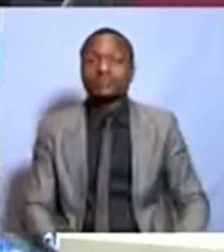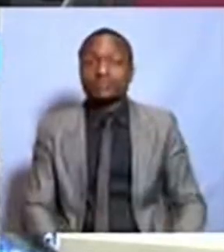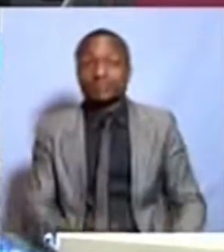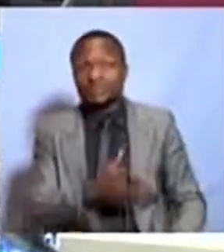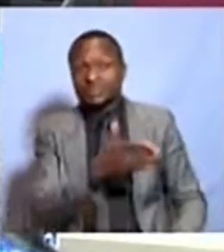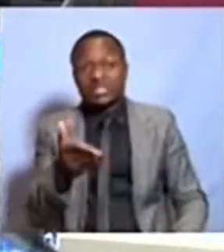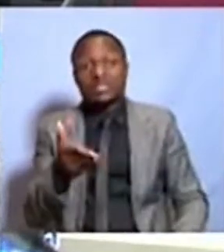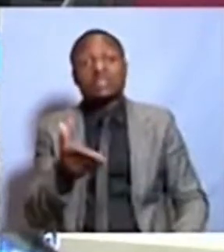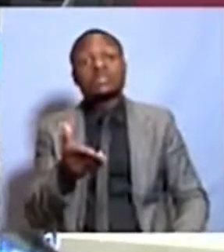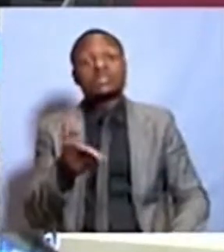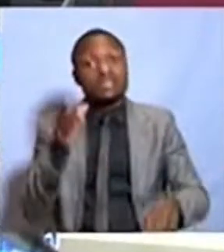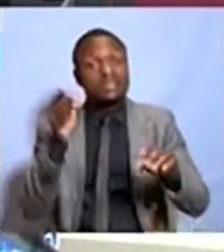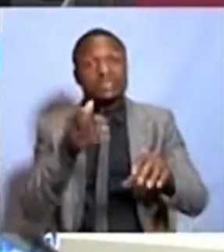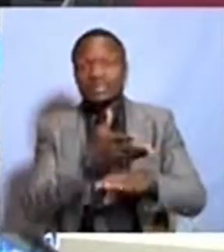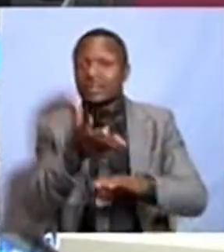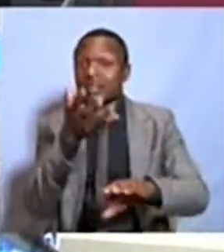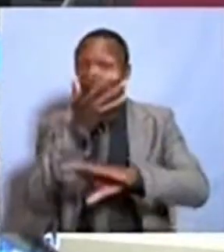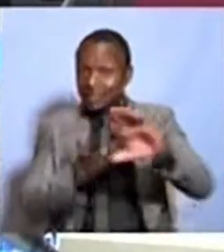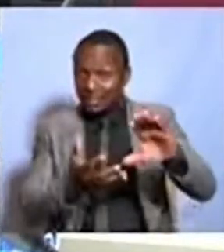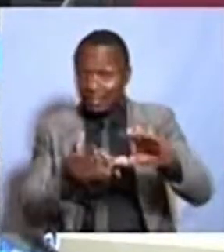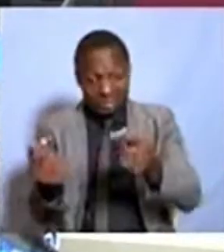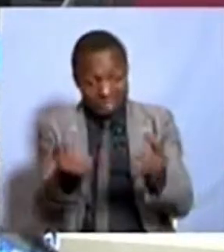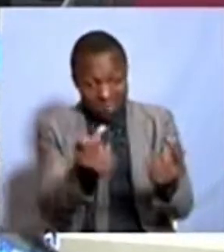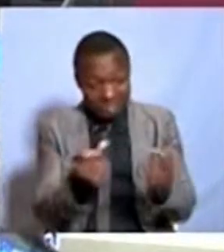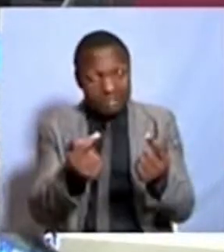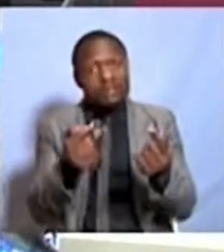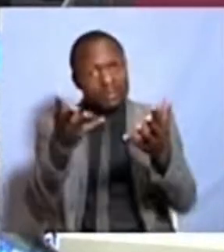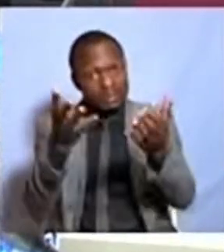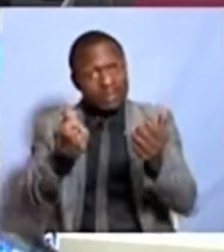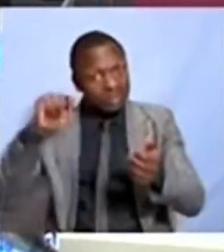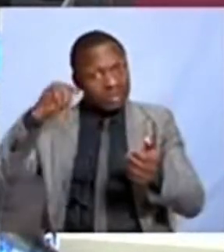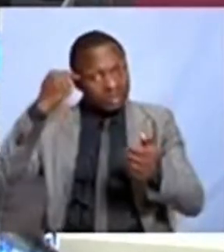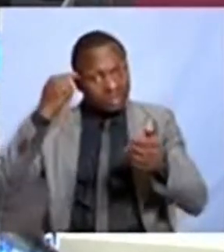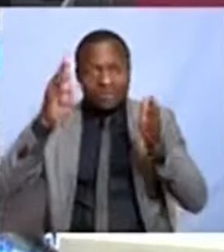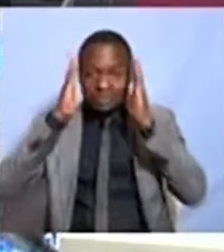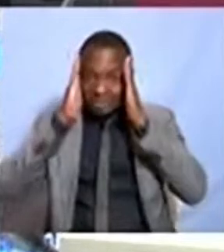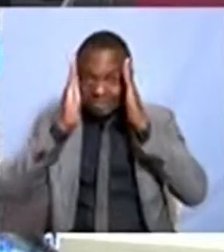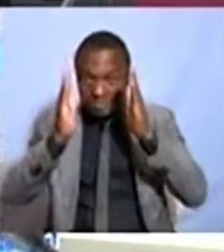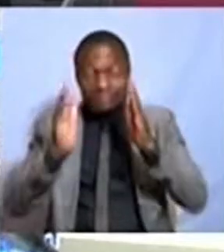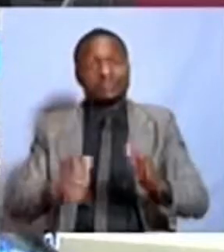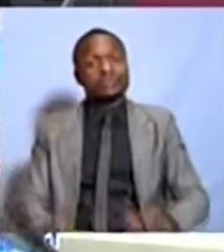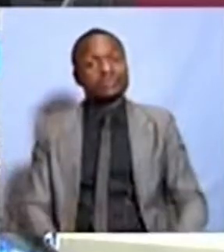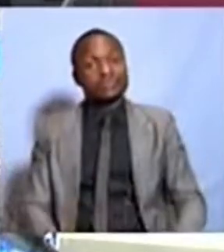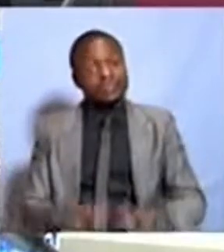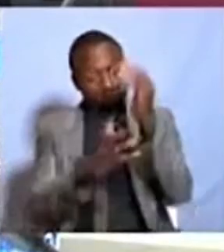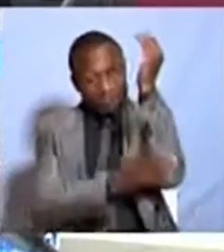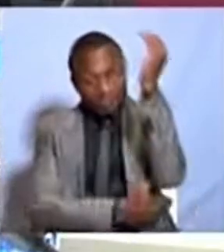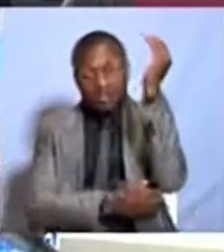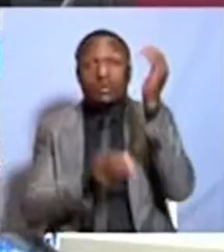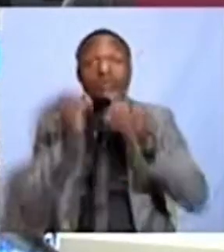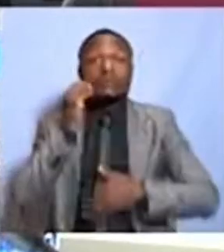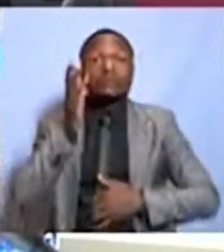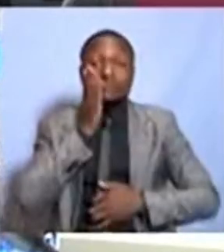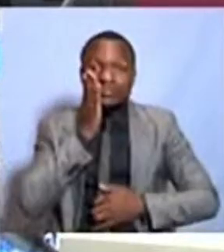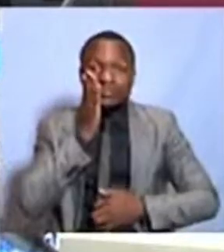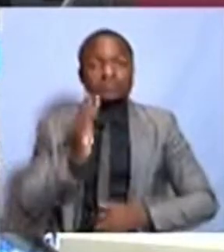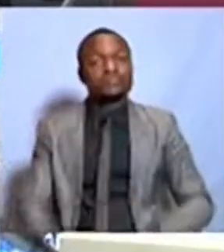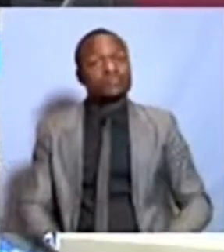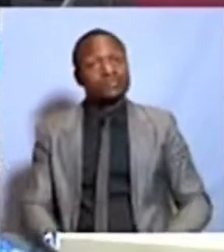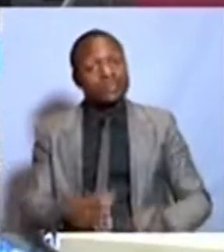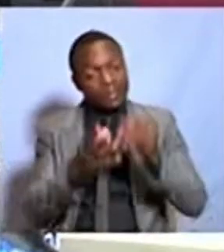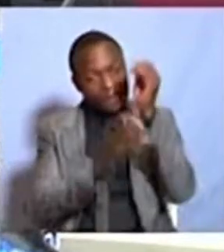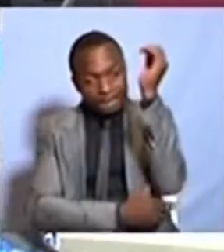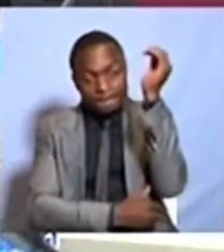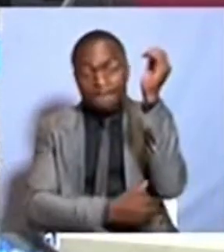hectic conditions. So yes, we still want Boma to look upon vulnerable households, especially that our